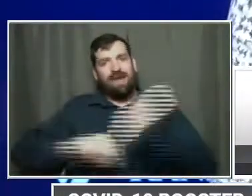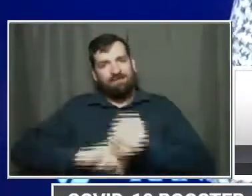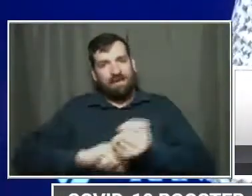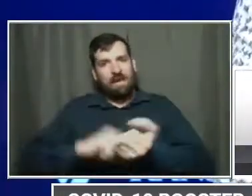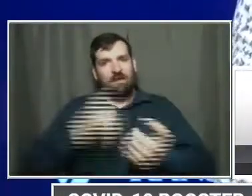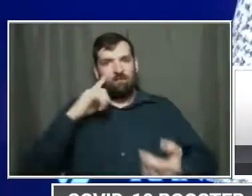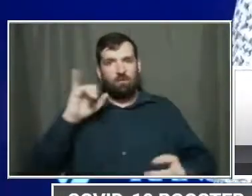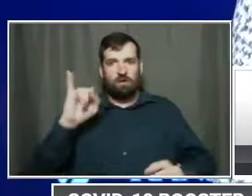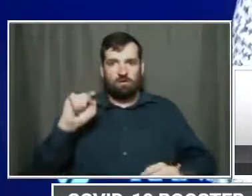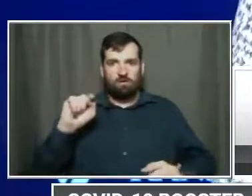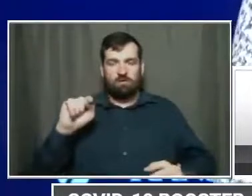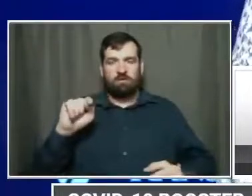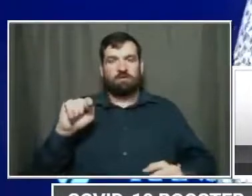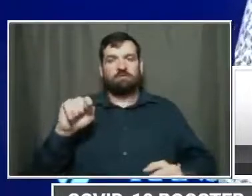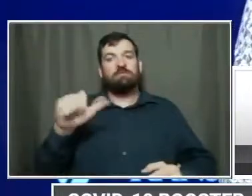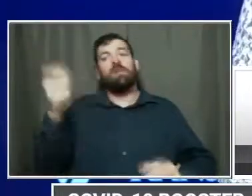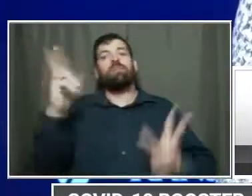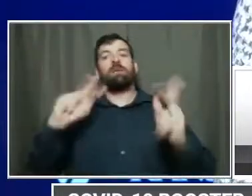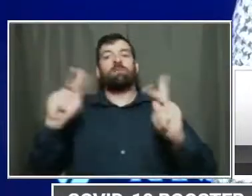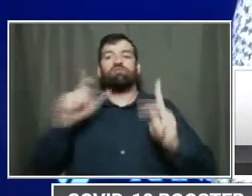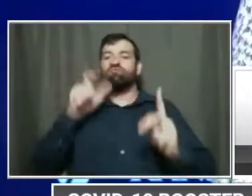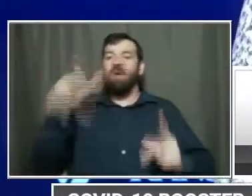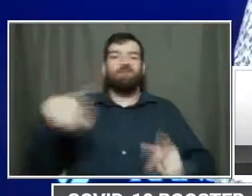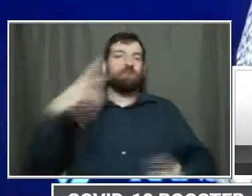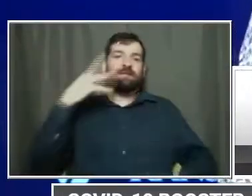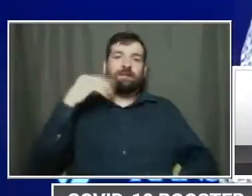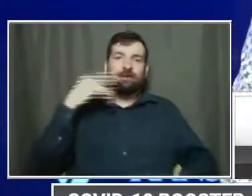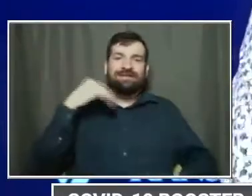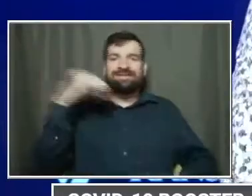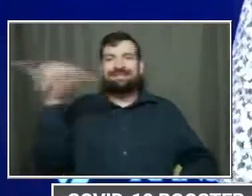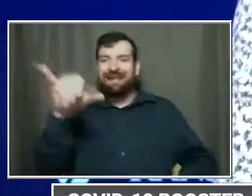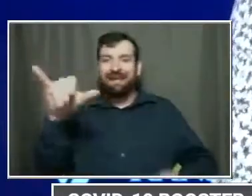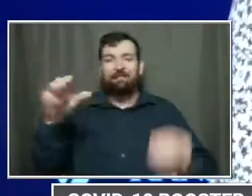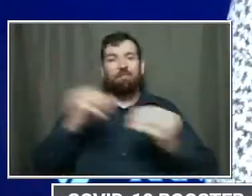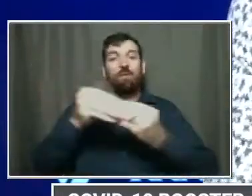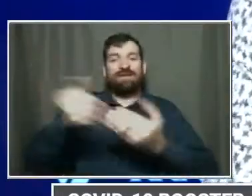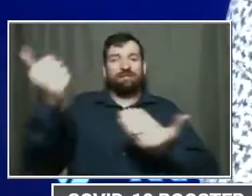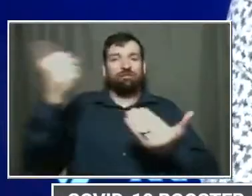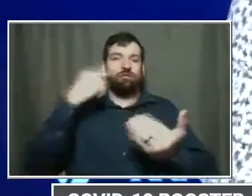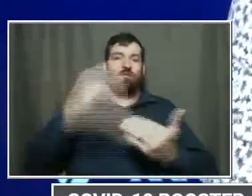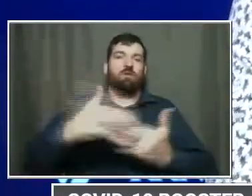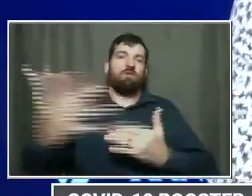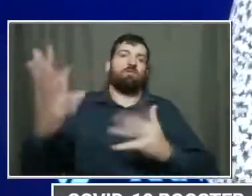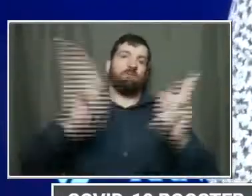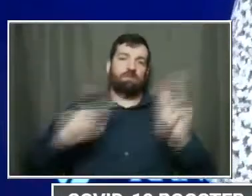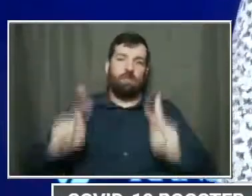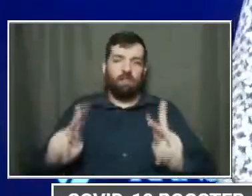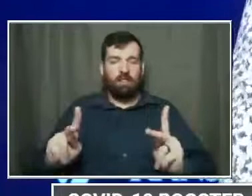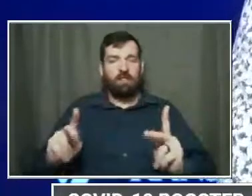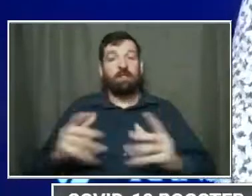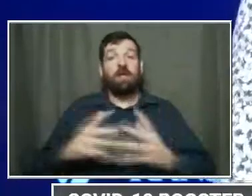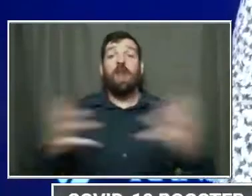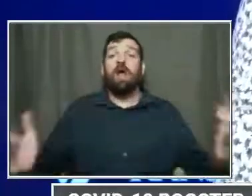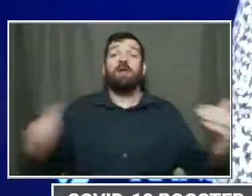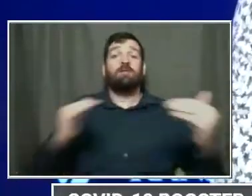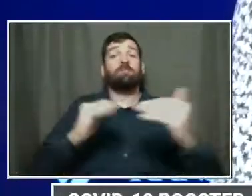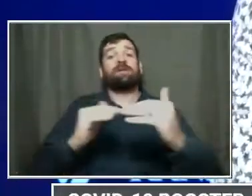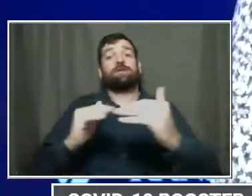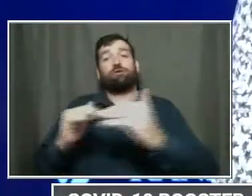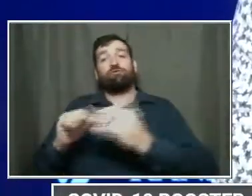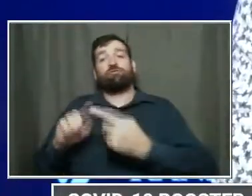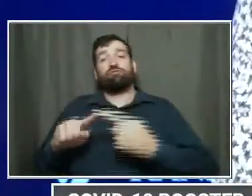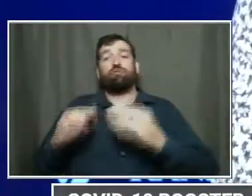one else has to go through the journey or maybe make it easier for other people. So I do a lot of peer-to-peer